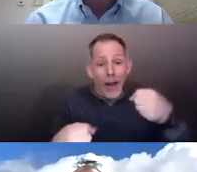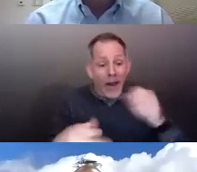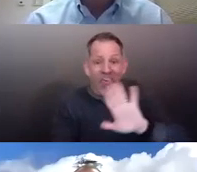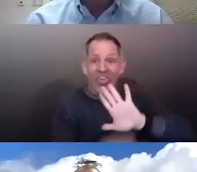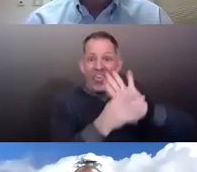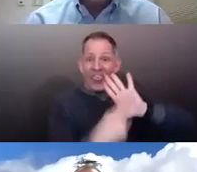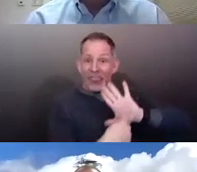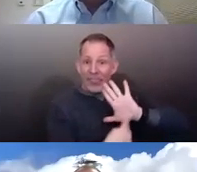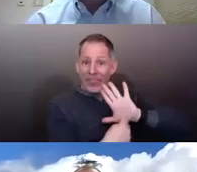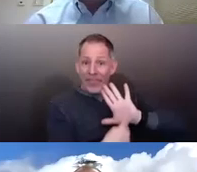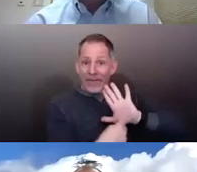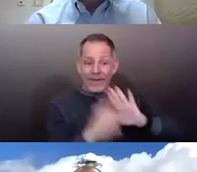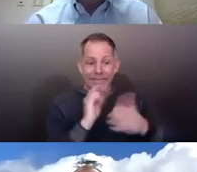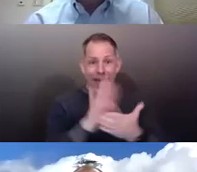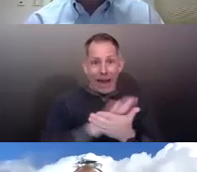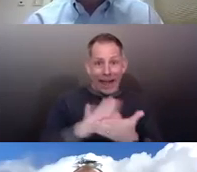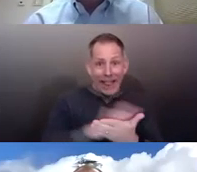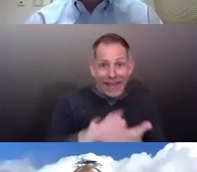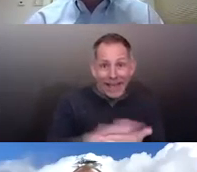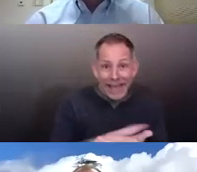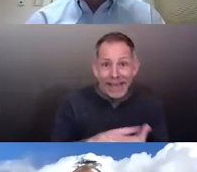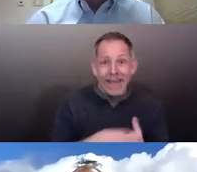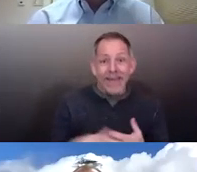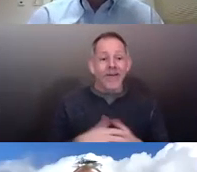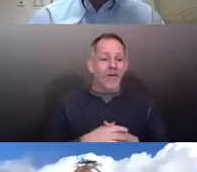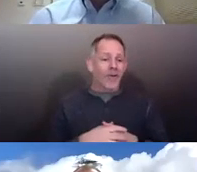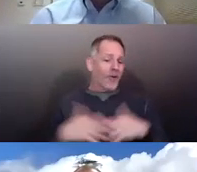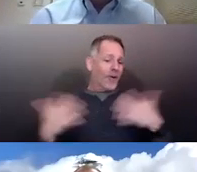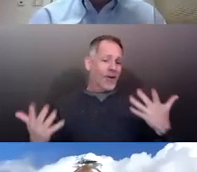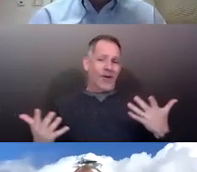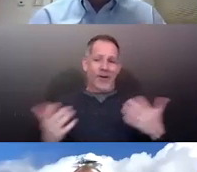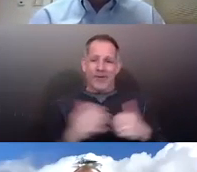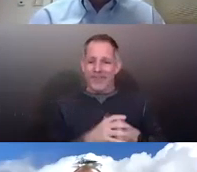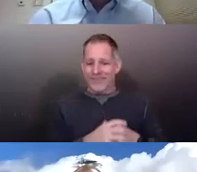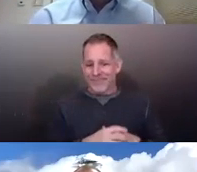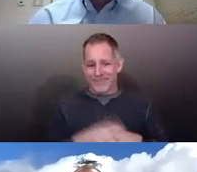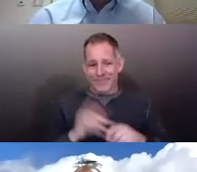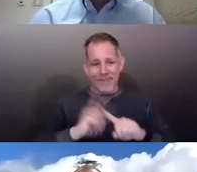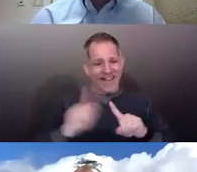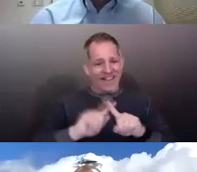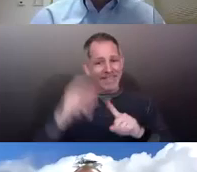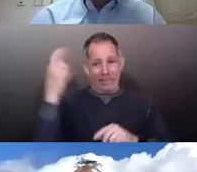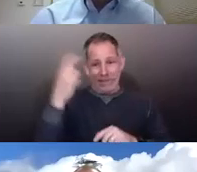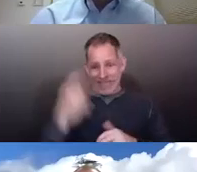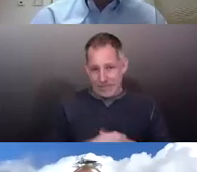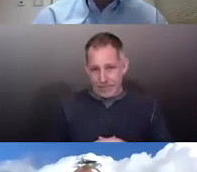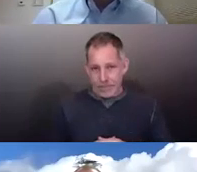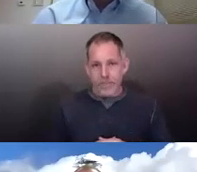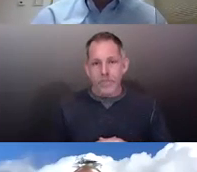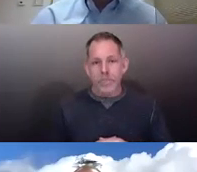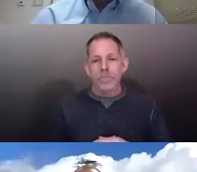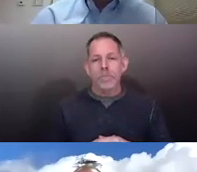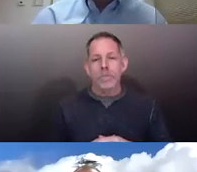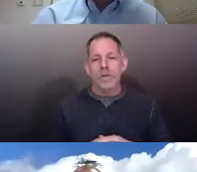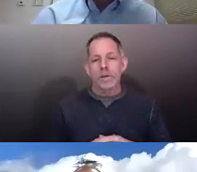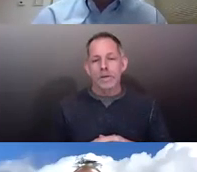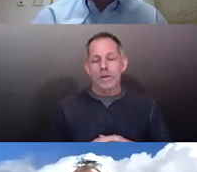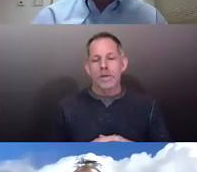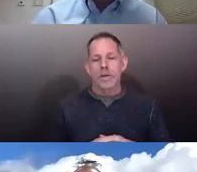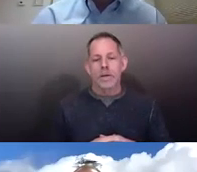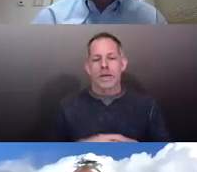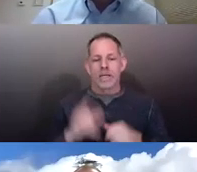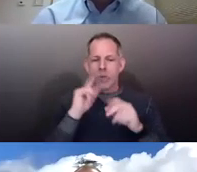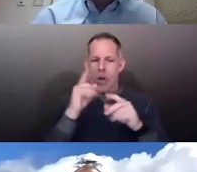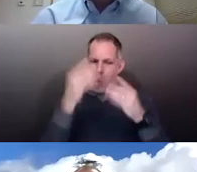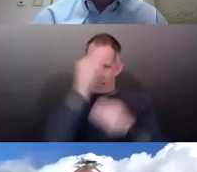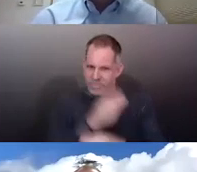closely. Next slide, please. This is a reminder for everyone to stay home